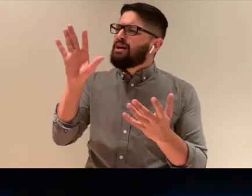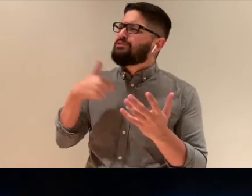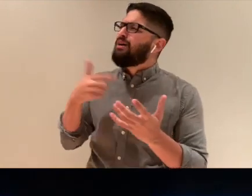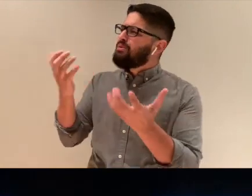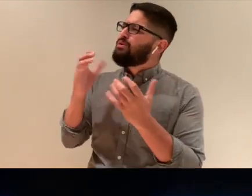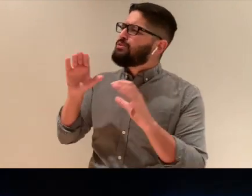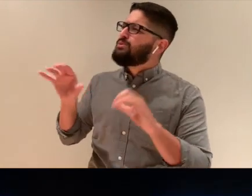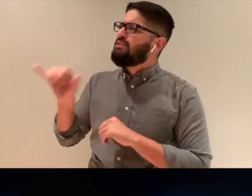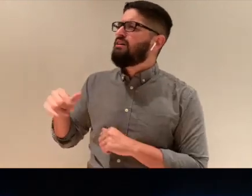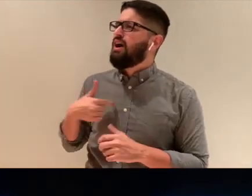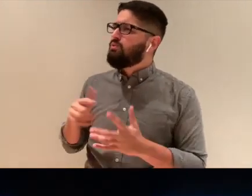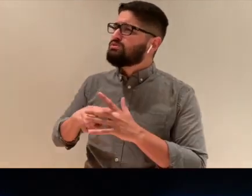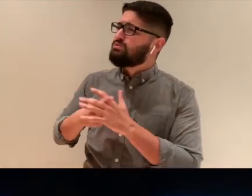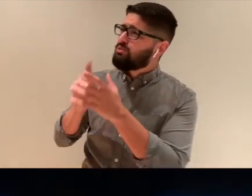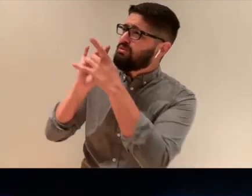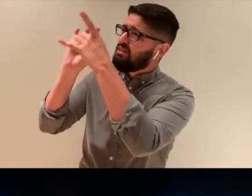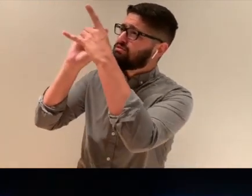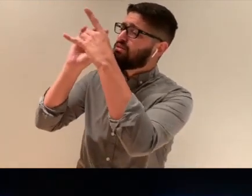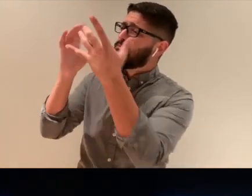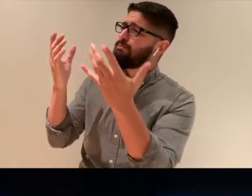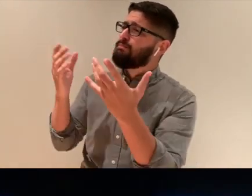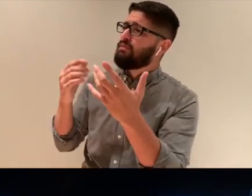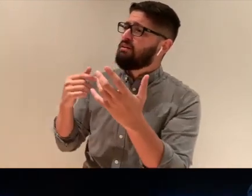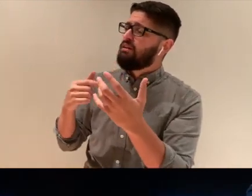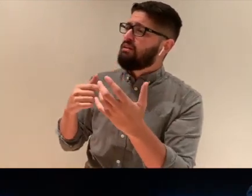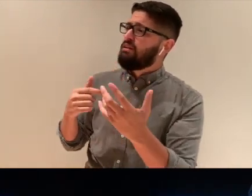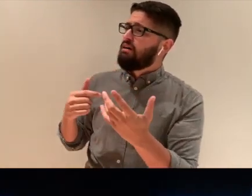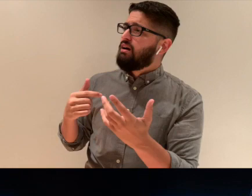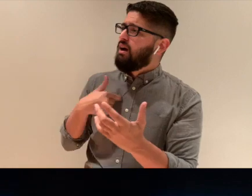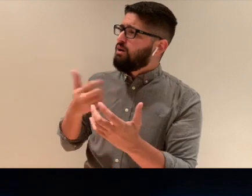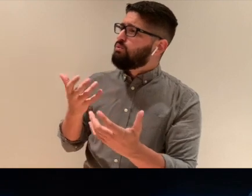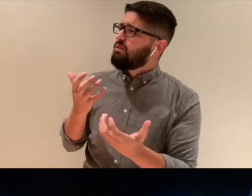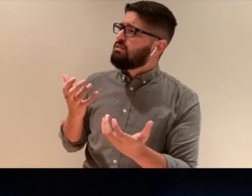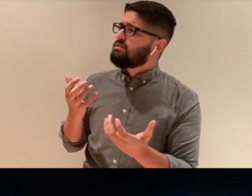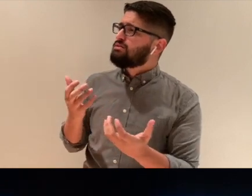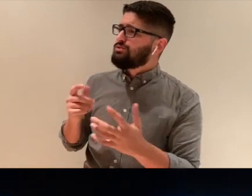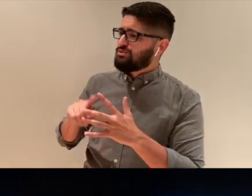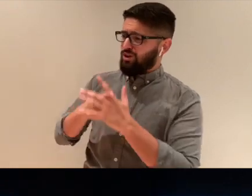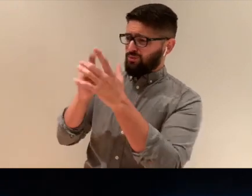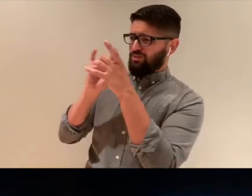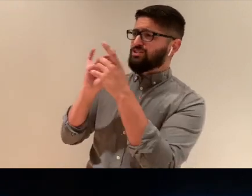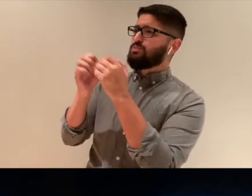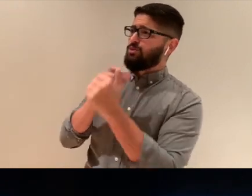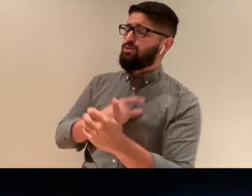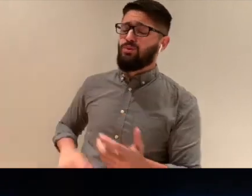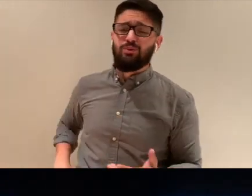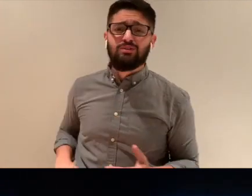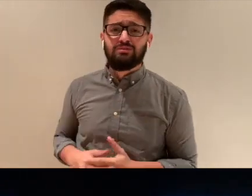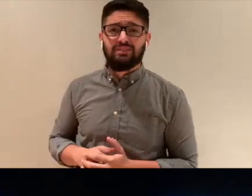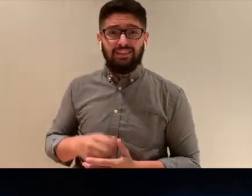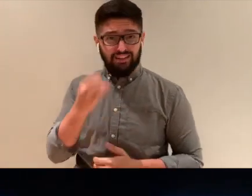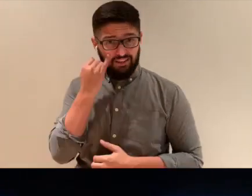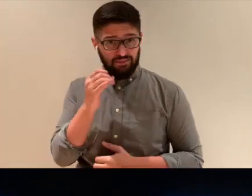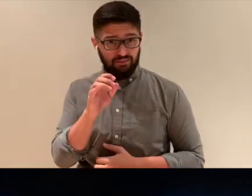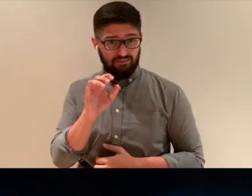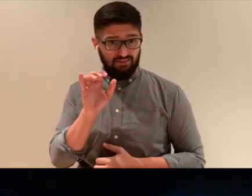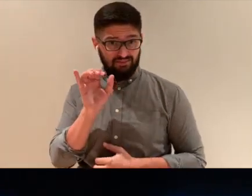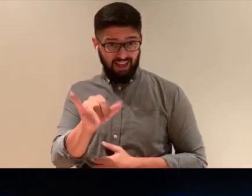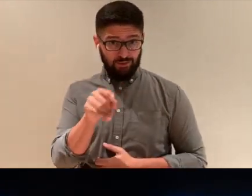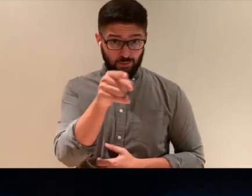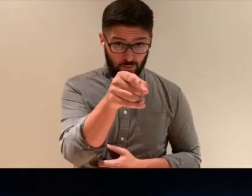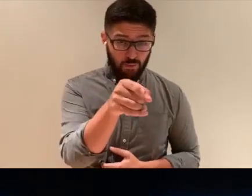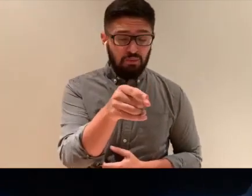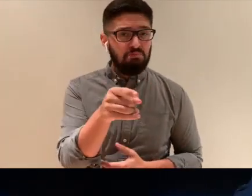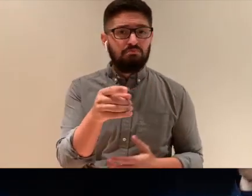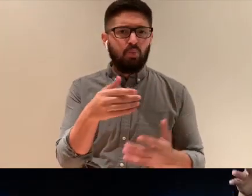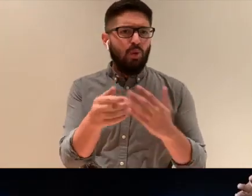Pastor, I want to do that. I want to start this relationship. I want to be able to start this relationship with the Lord. So if